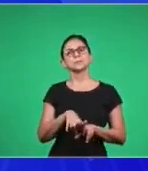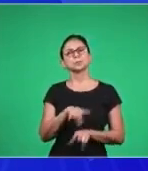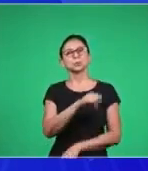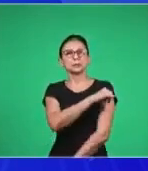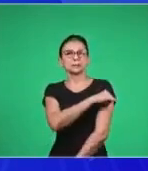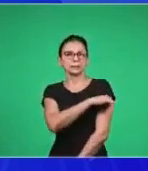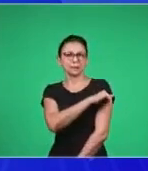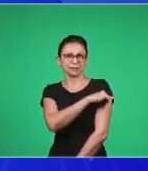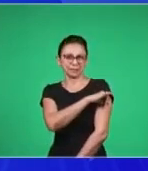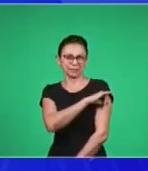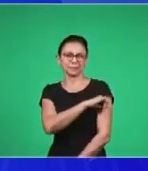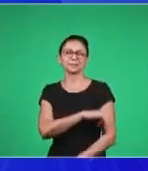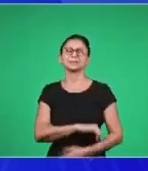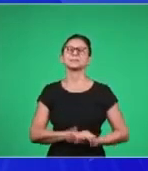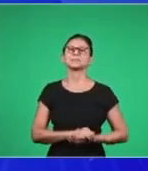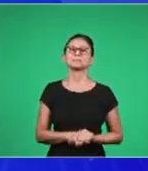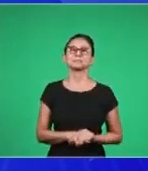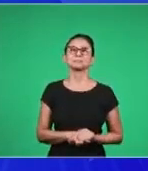Rio de Janeiro,